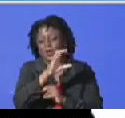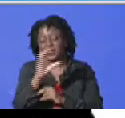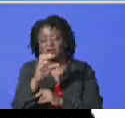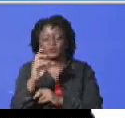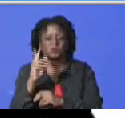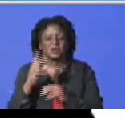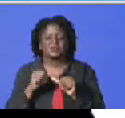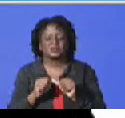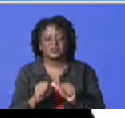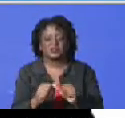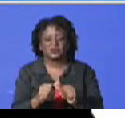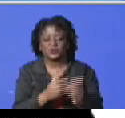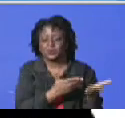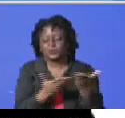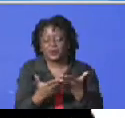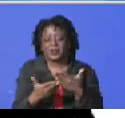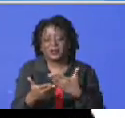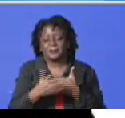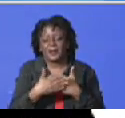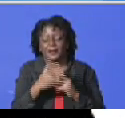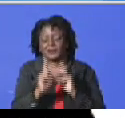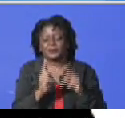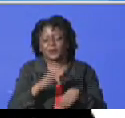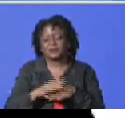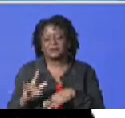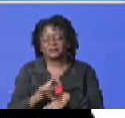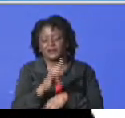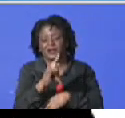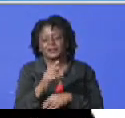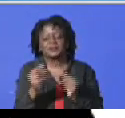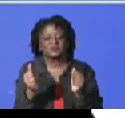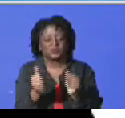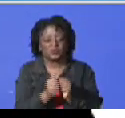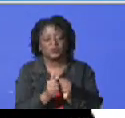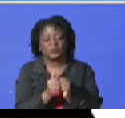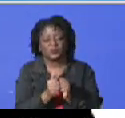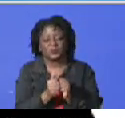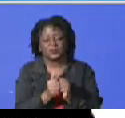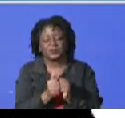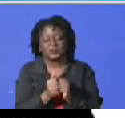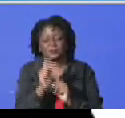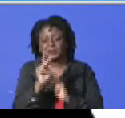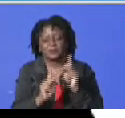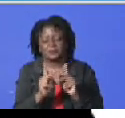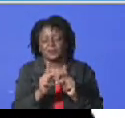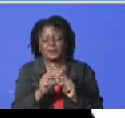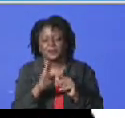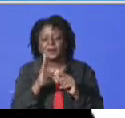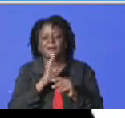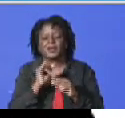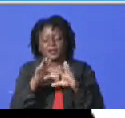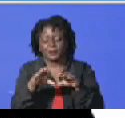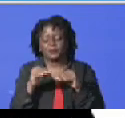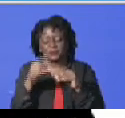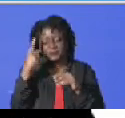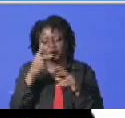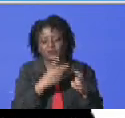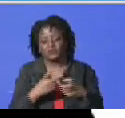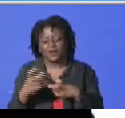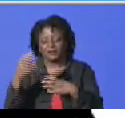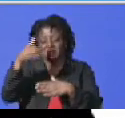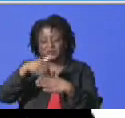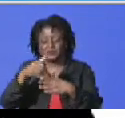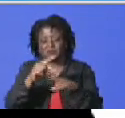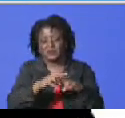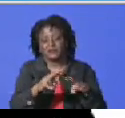repatriation exercises and with persons being approved for travel into the various family islands,